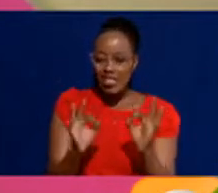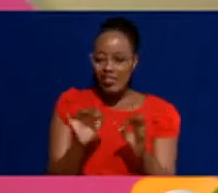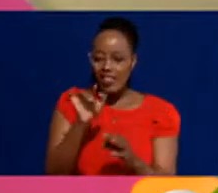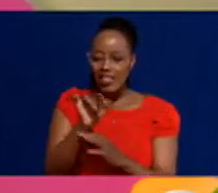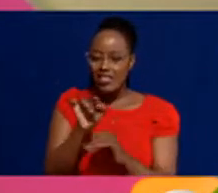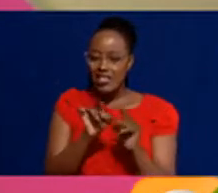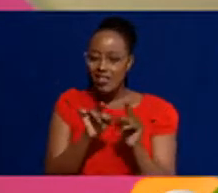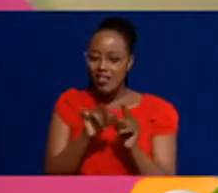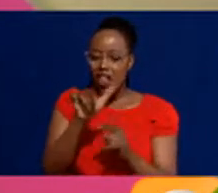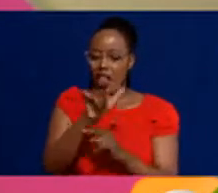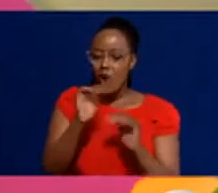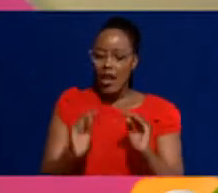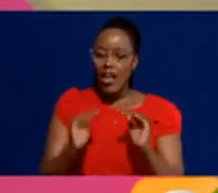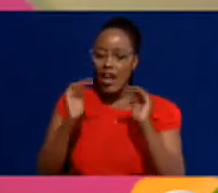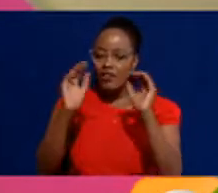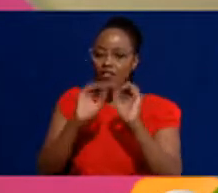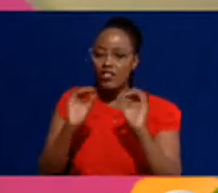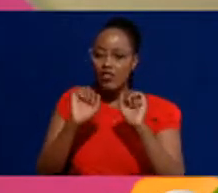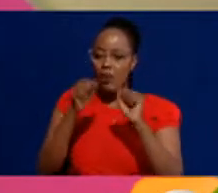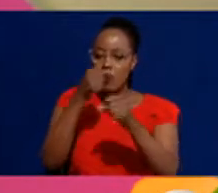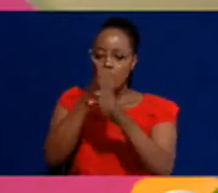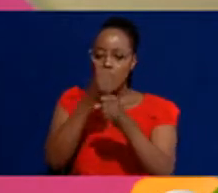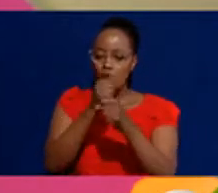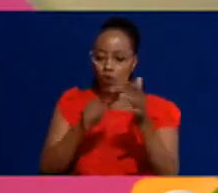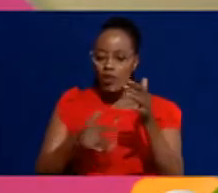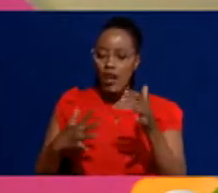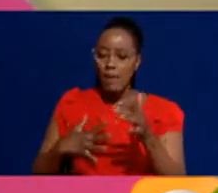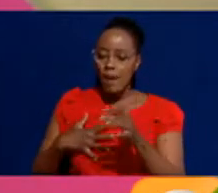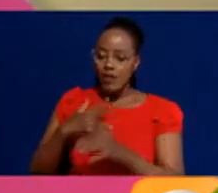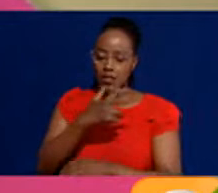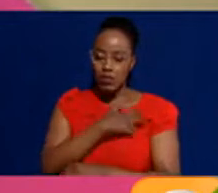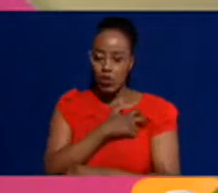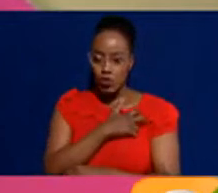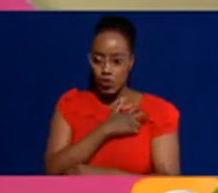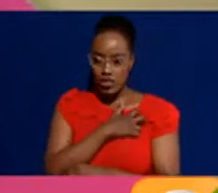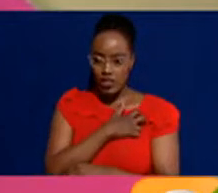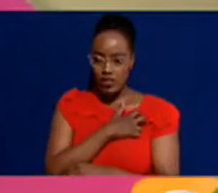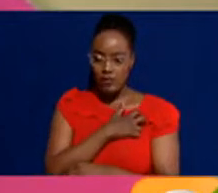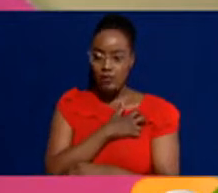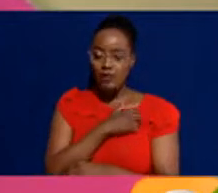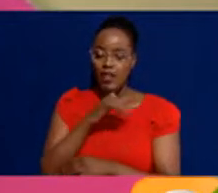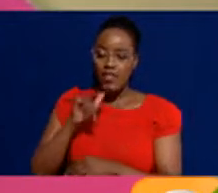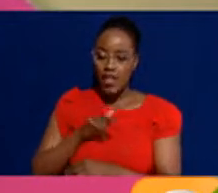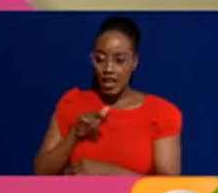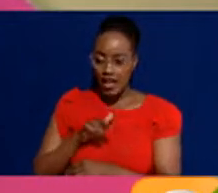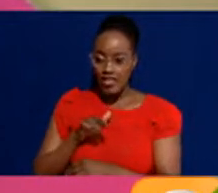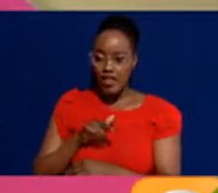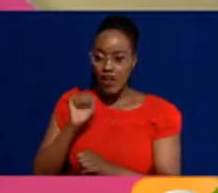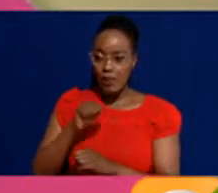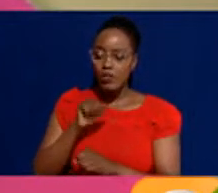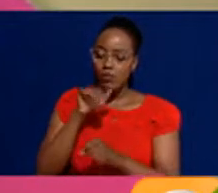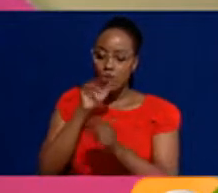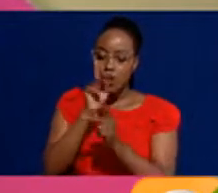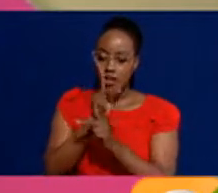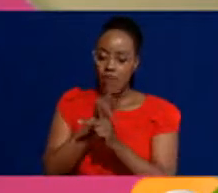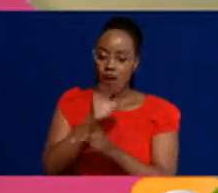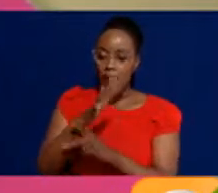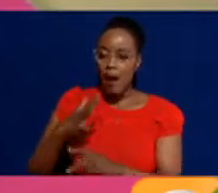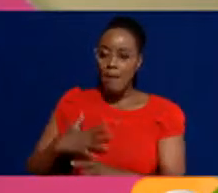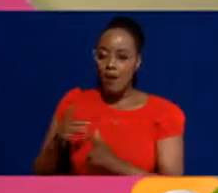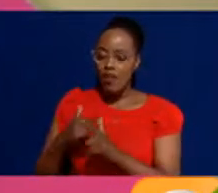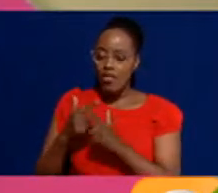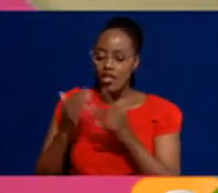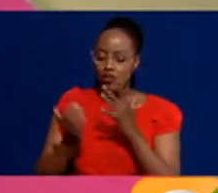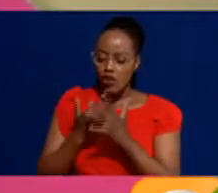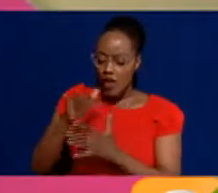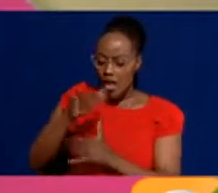that locally advanced, we can do what we call a breast conserving surgery, mm-hmm, where the lady gets to keep majority of her breast. We just remove the area